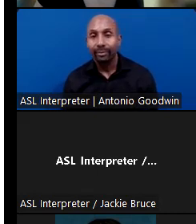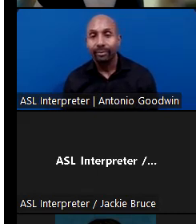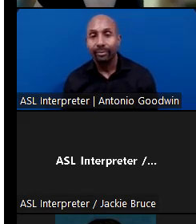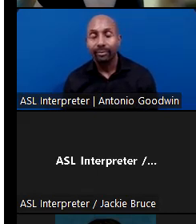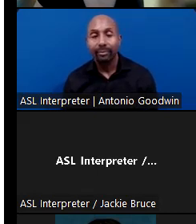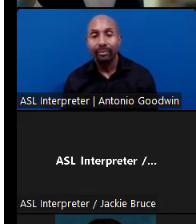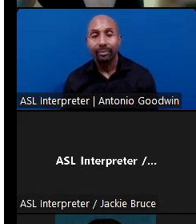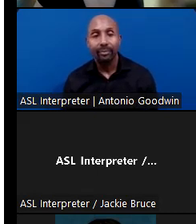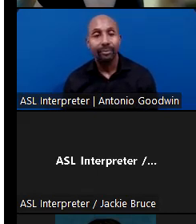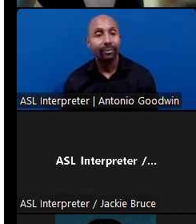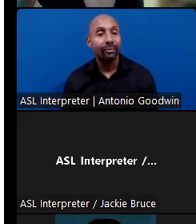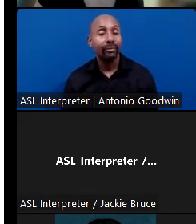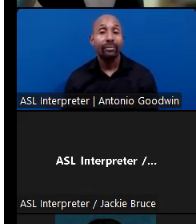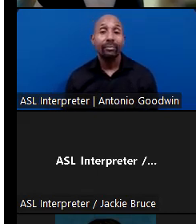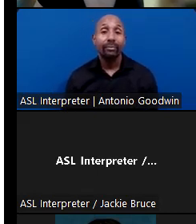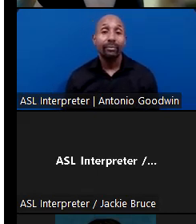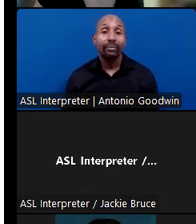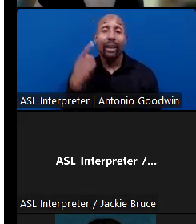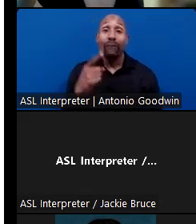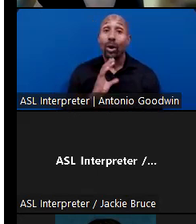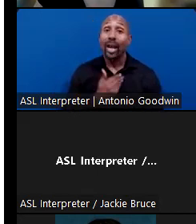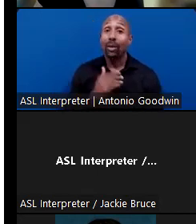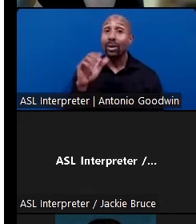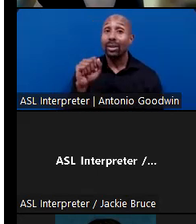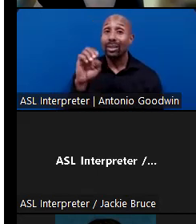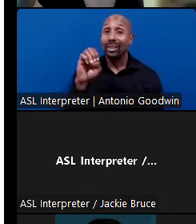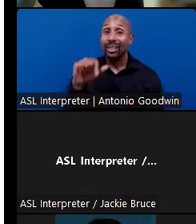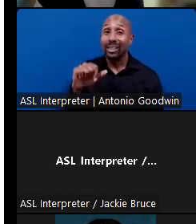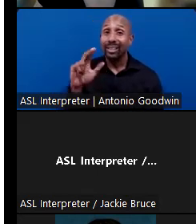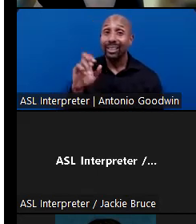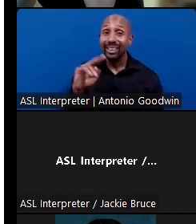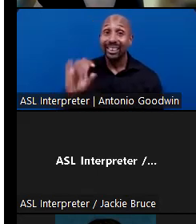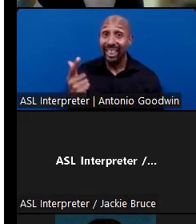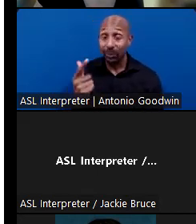behind in our sequencing data, which means figuring out which